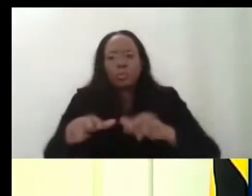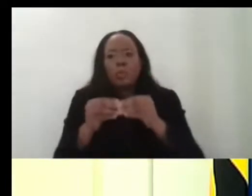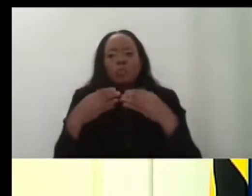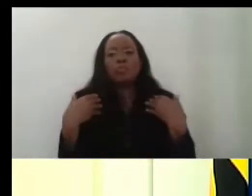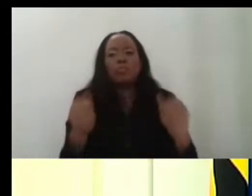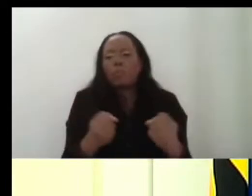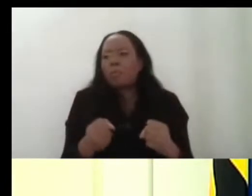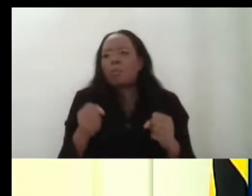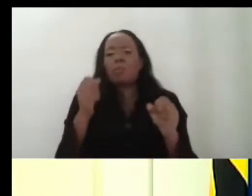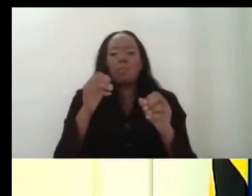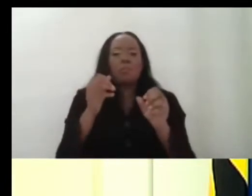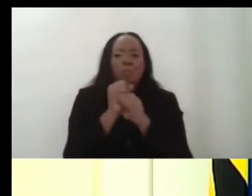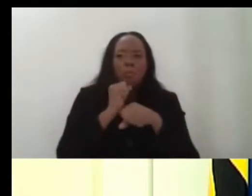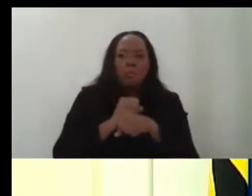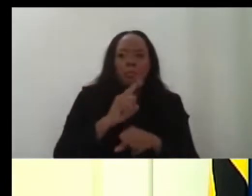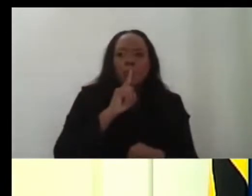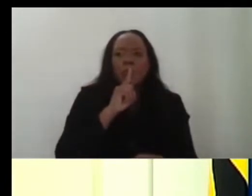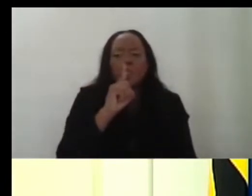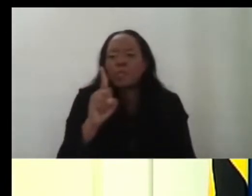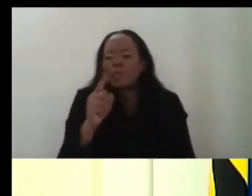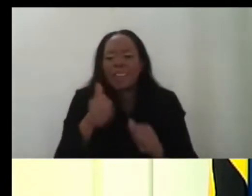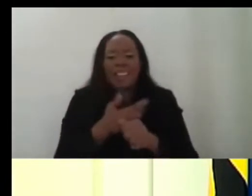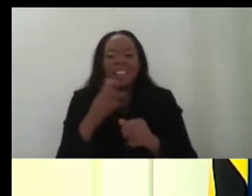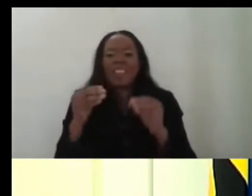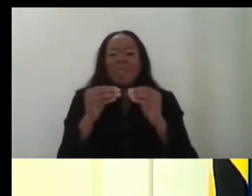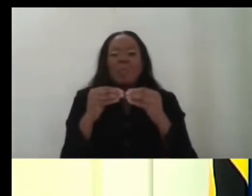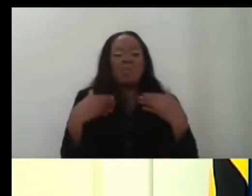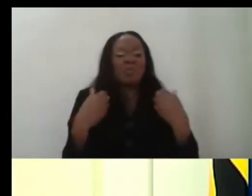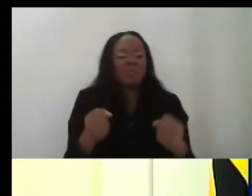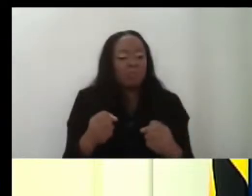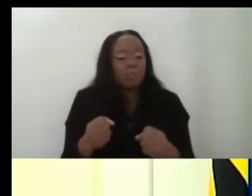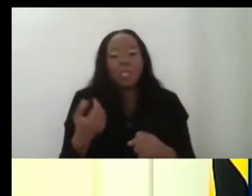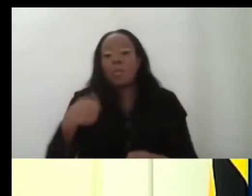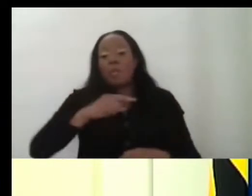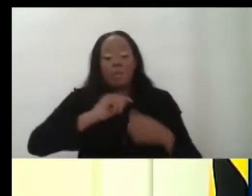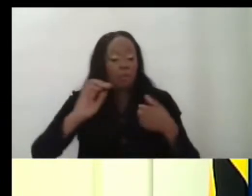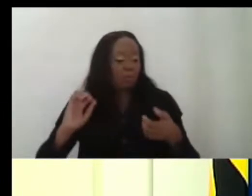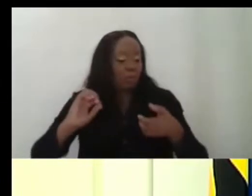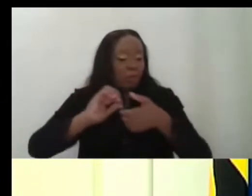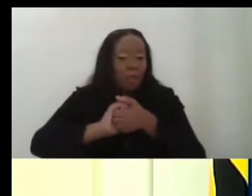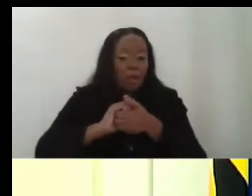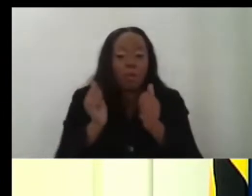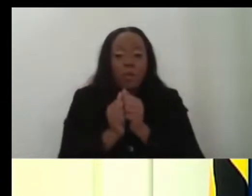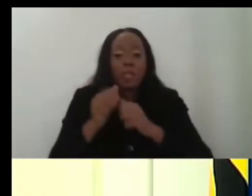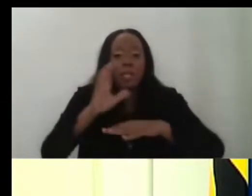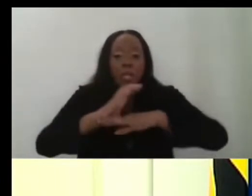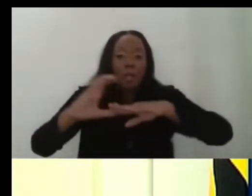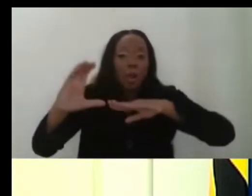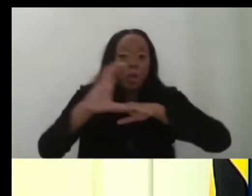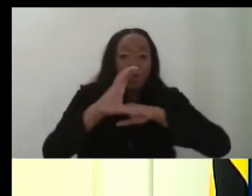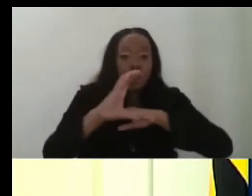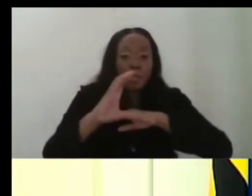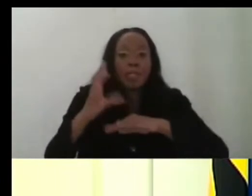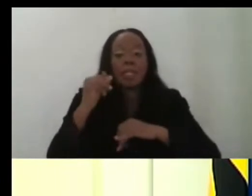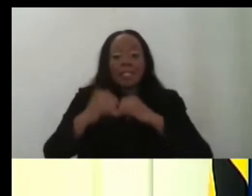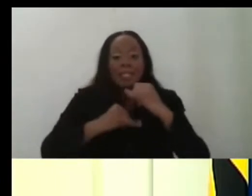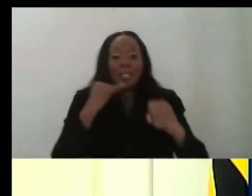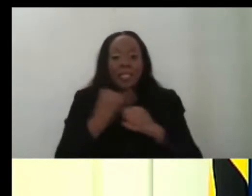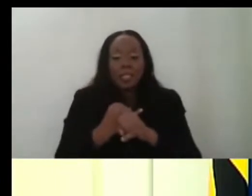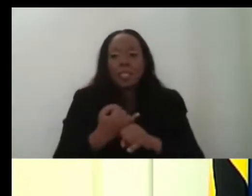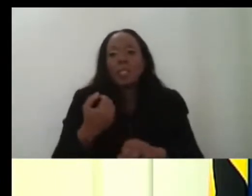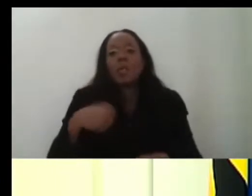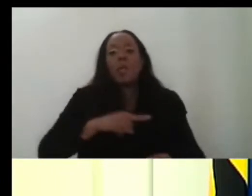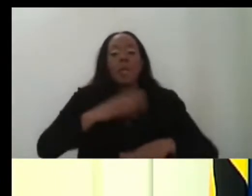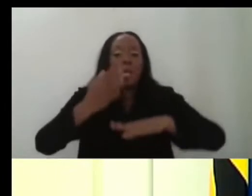critical infrastructure. Through partnerships with regional and international institutions, we are redesigning our water systems,